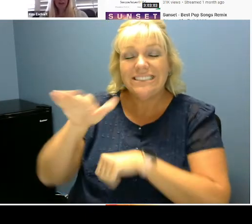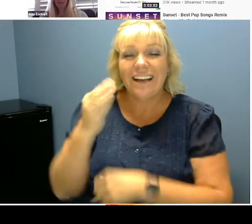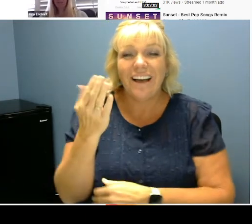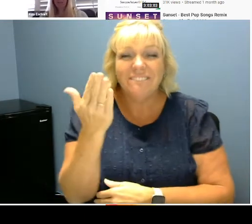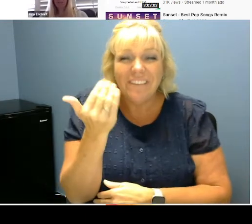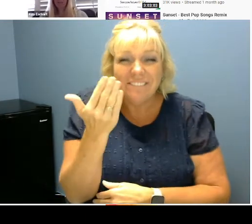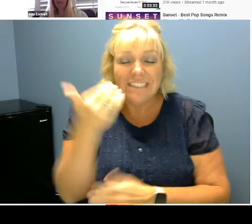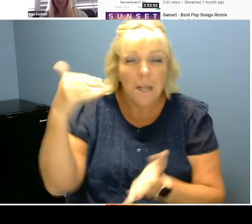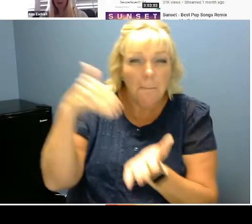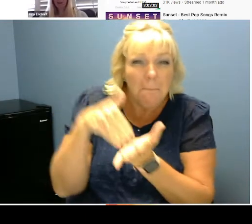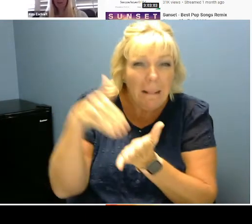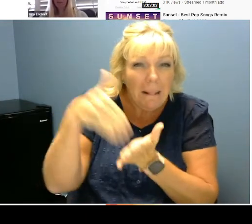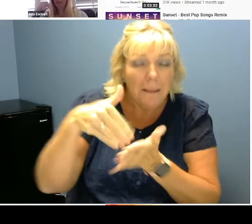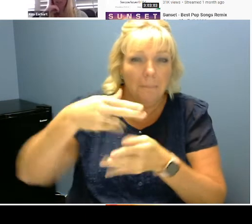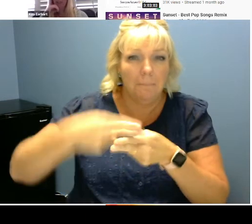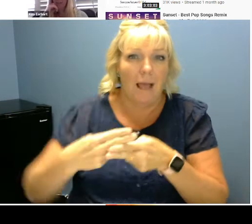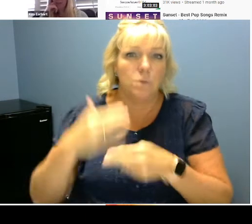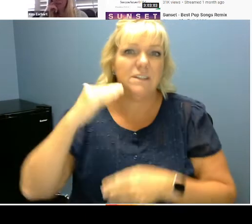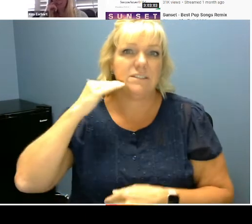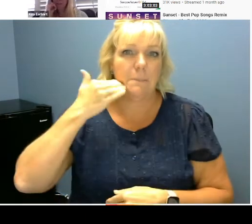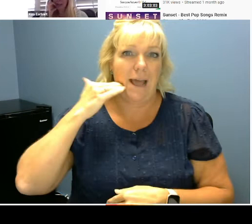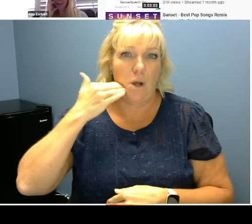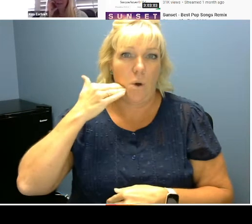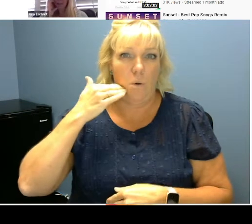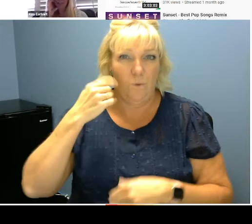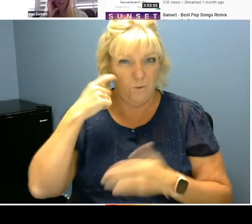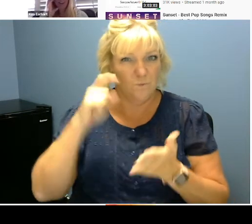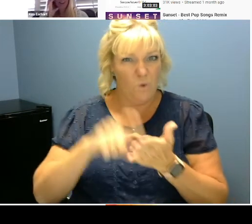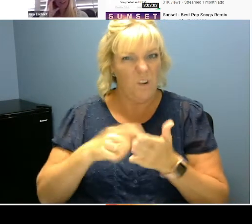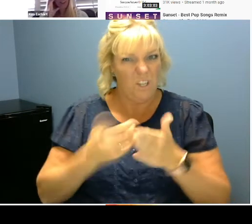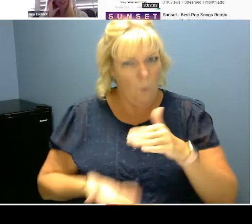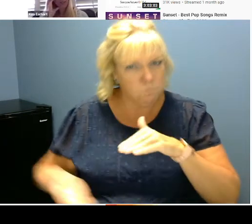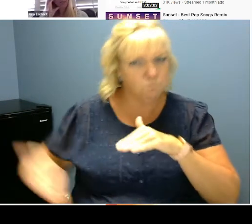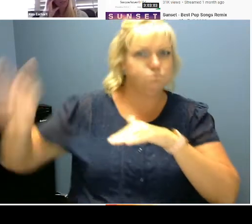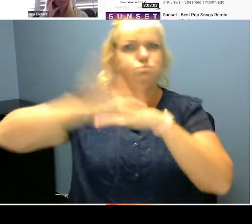million pounds of tobacco, 15 million pounds.